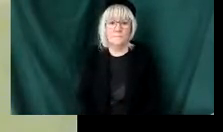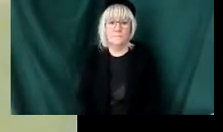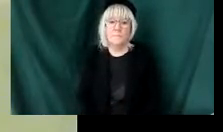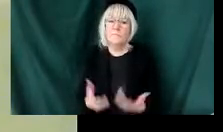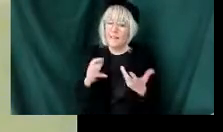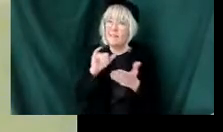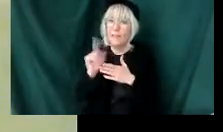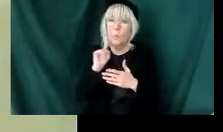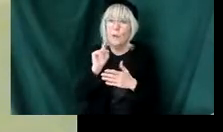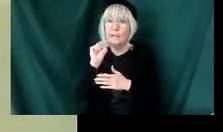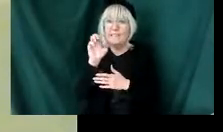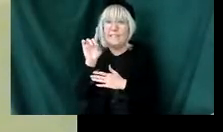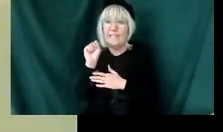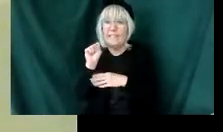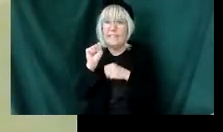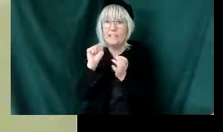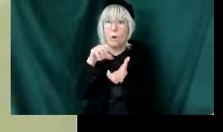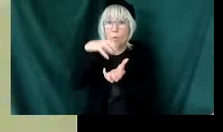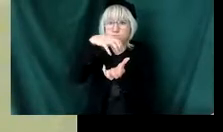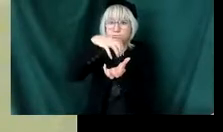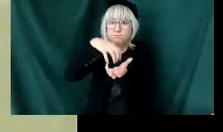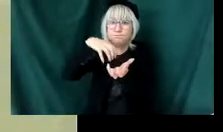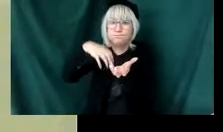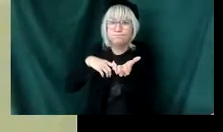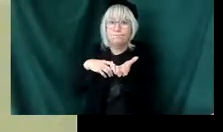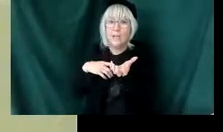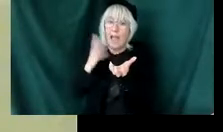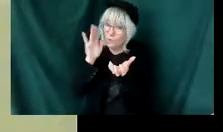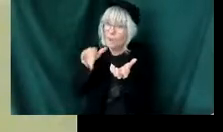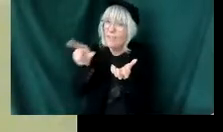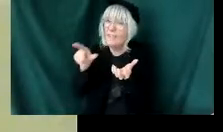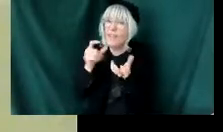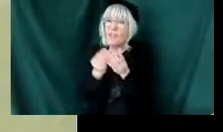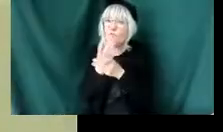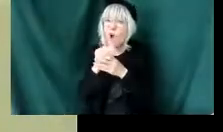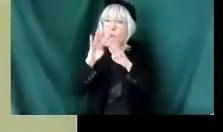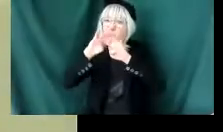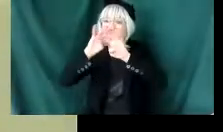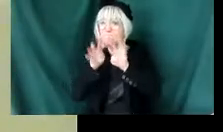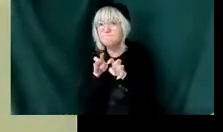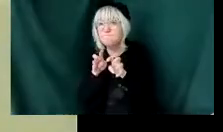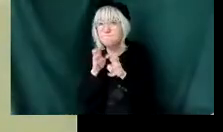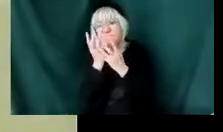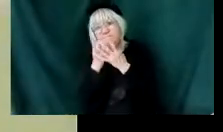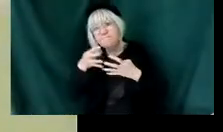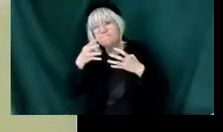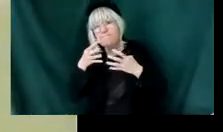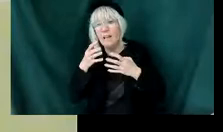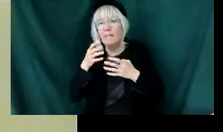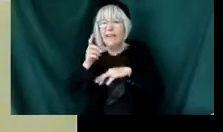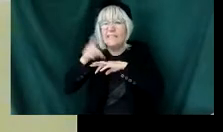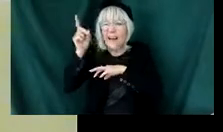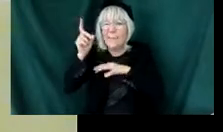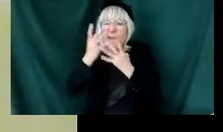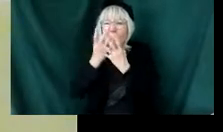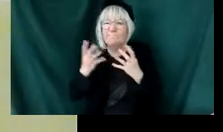this is where all the little sunflower seeds grow, and they kind of grow in a diamond pattern. So I kind of did a cross